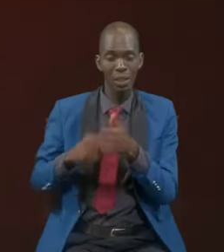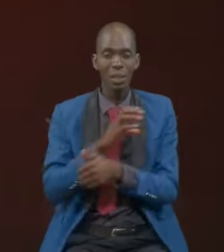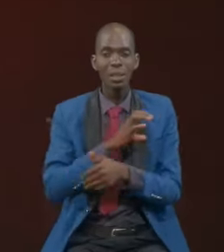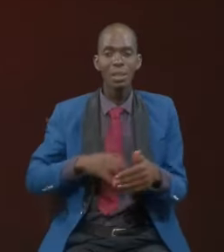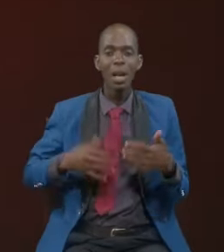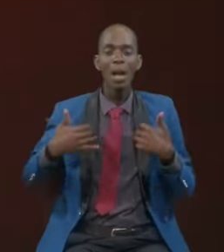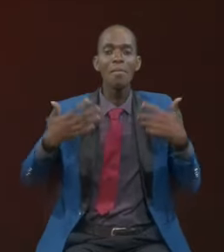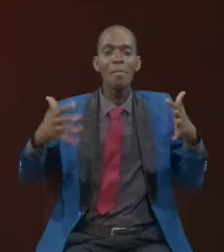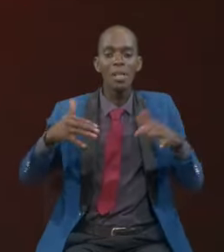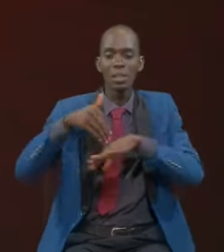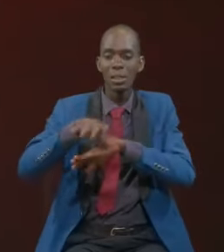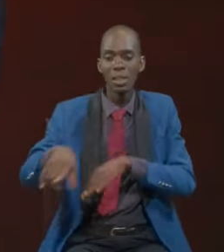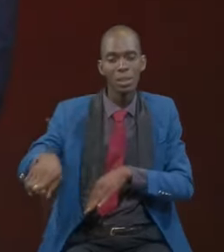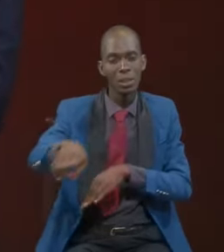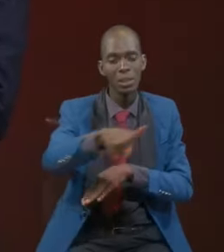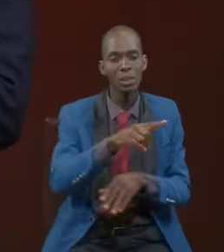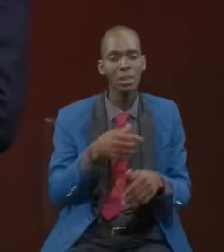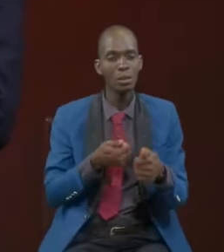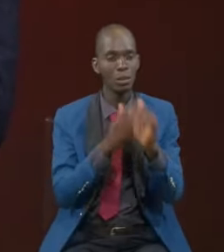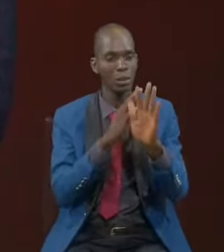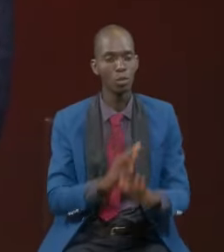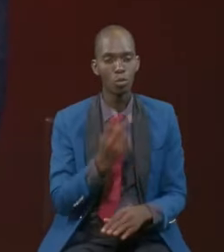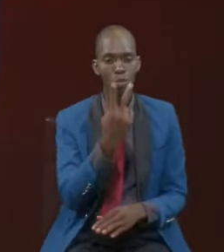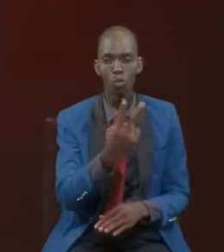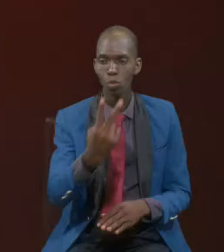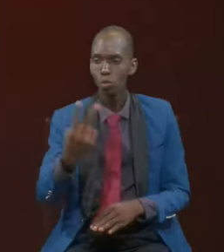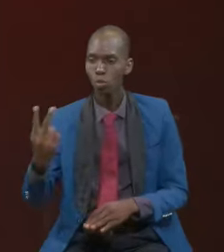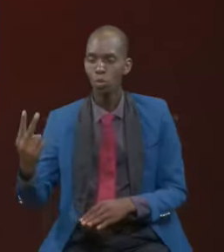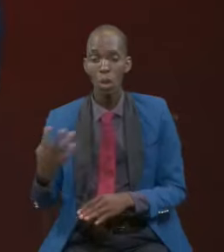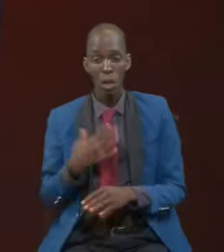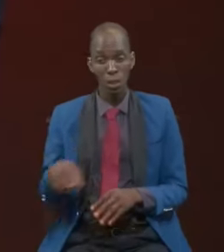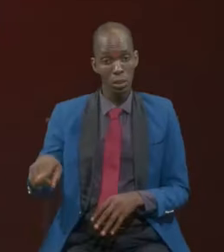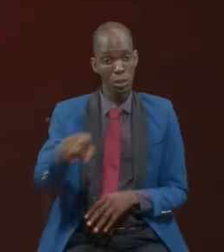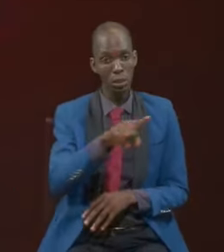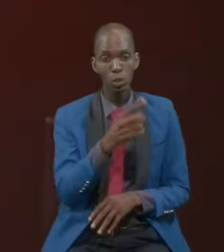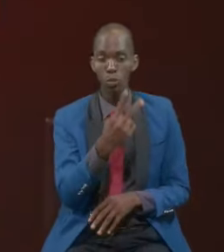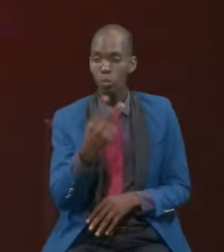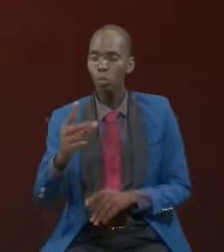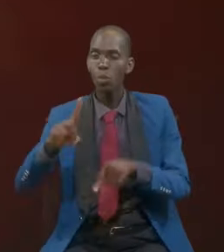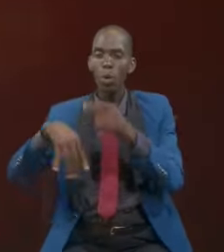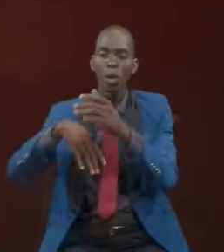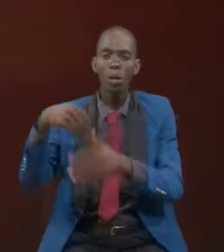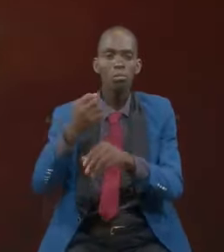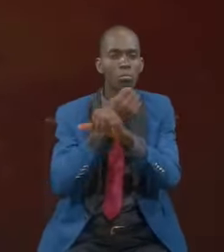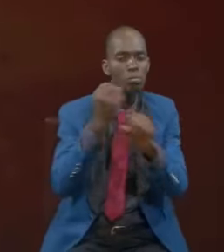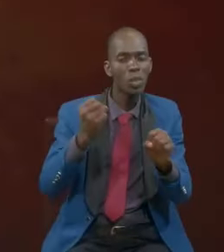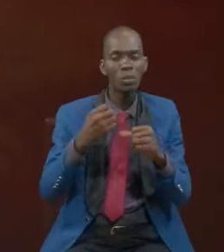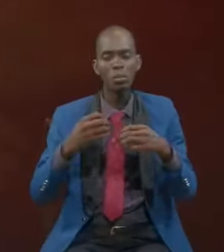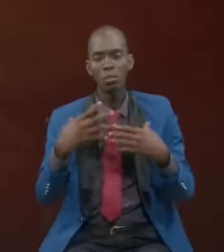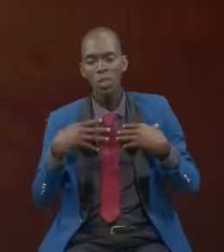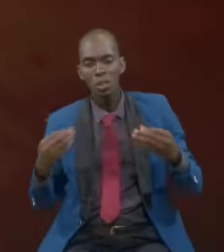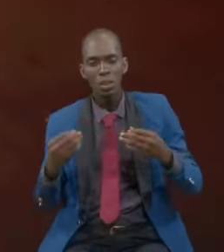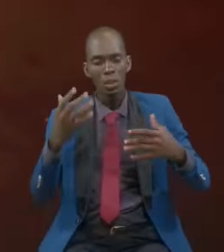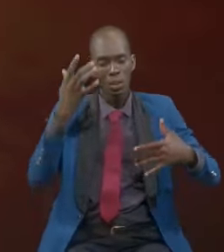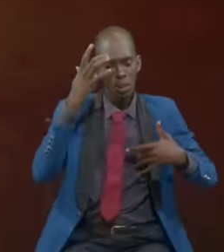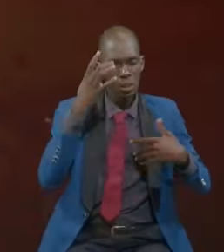out two by two, and they had cast out devils, and they had healed the sick. And yet he tells them,